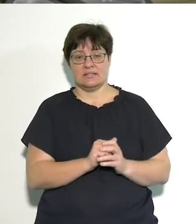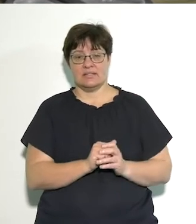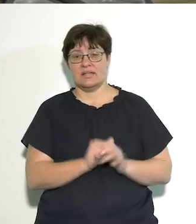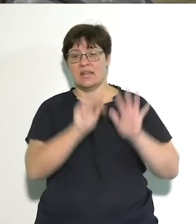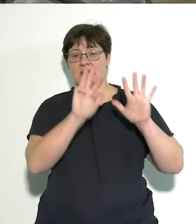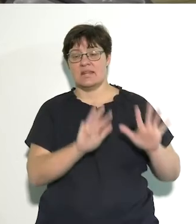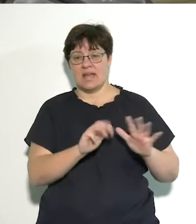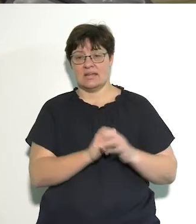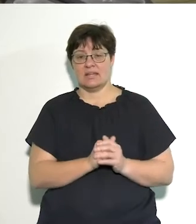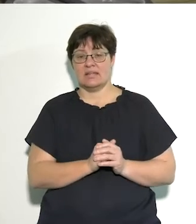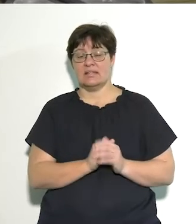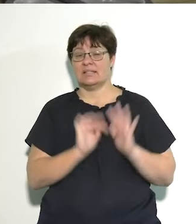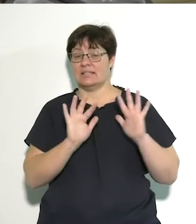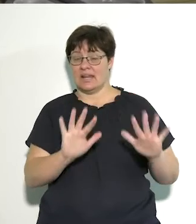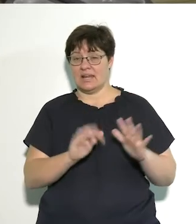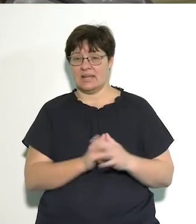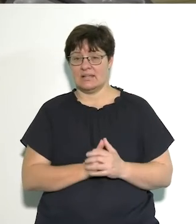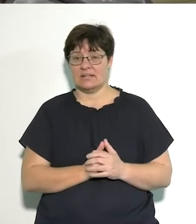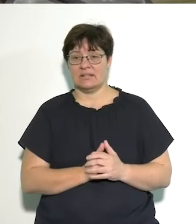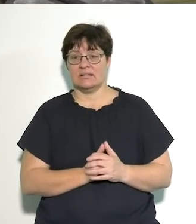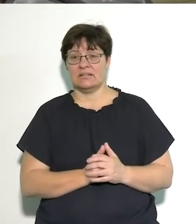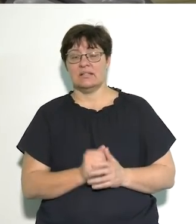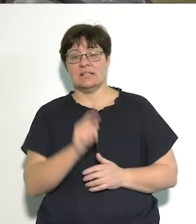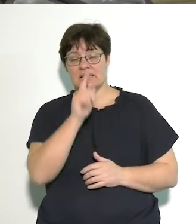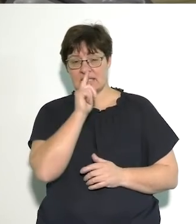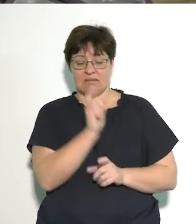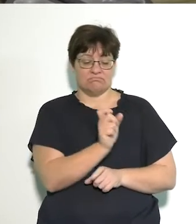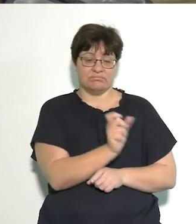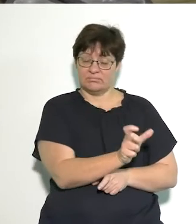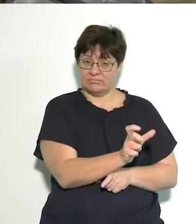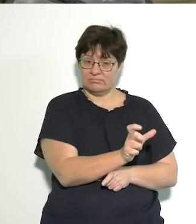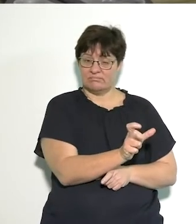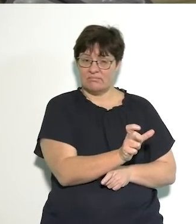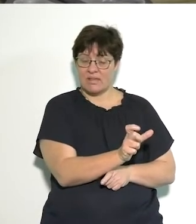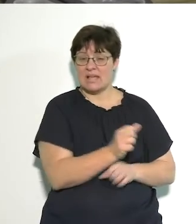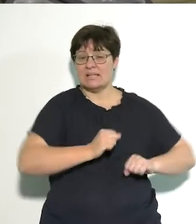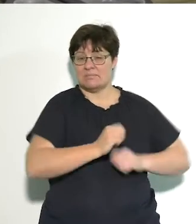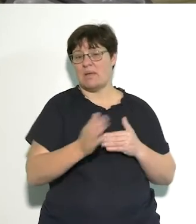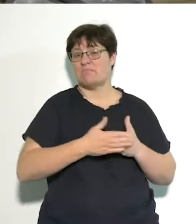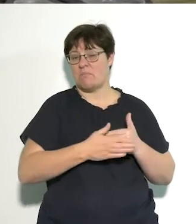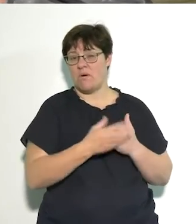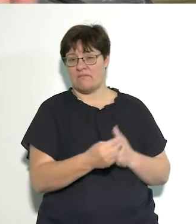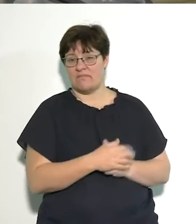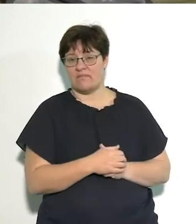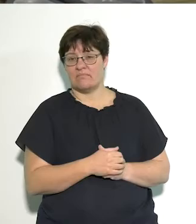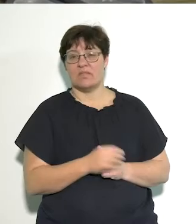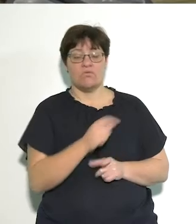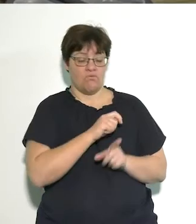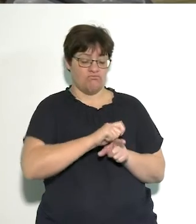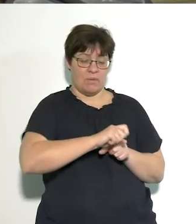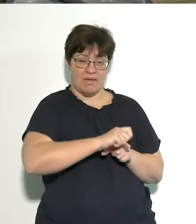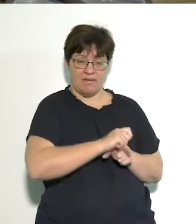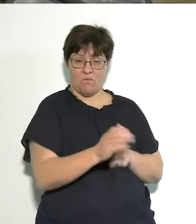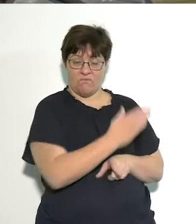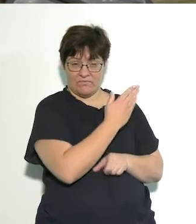8, 9, and 10. Now you can see that I've got a whole lot of extra space over there, so we're just going to use our